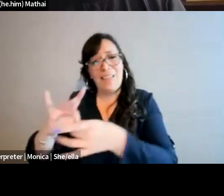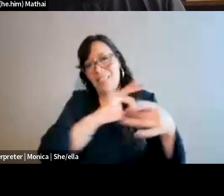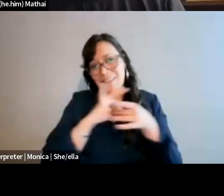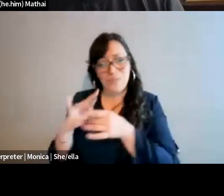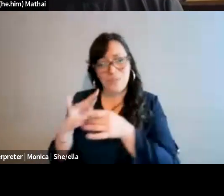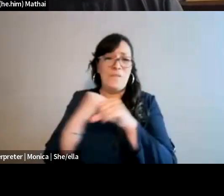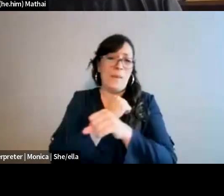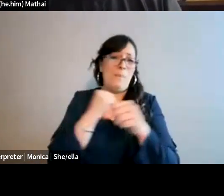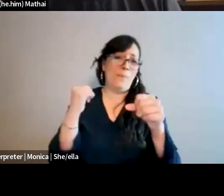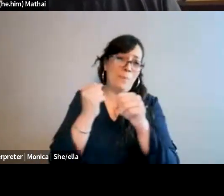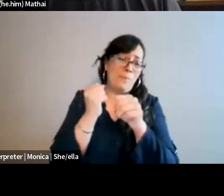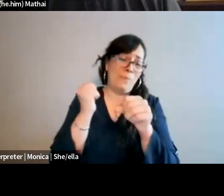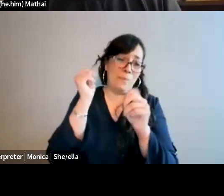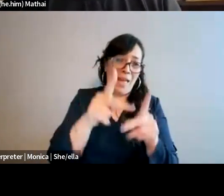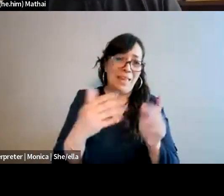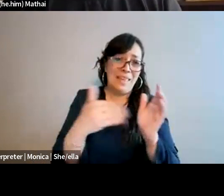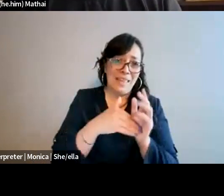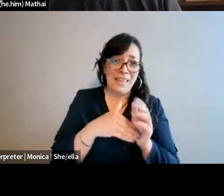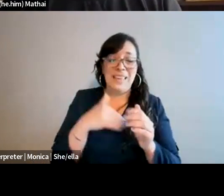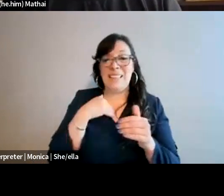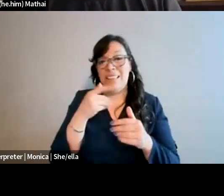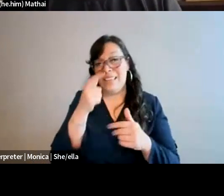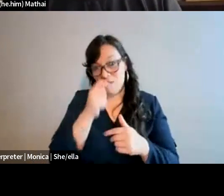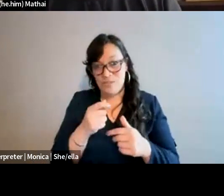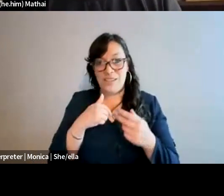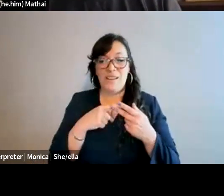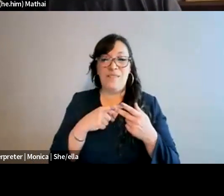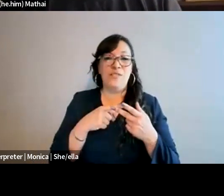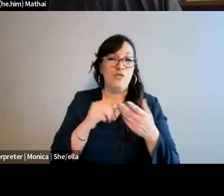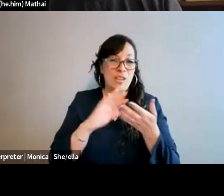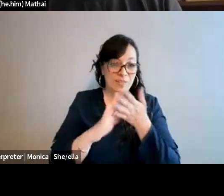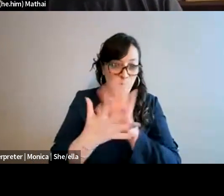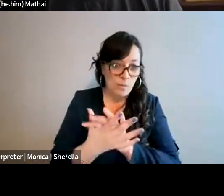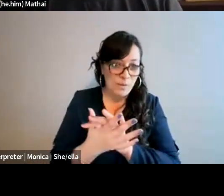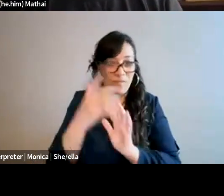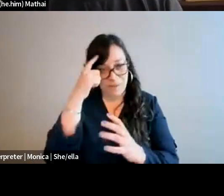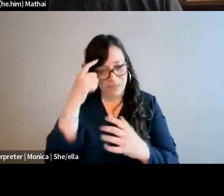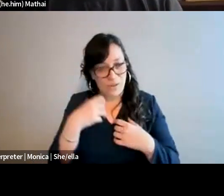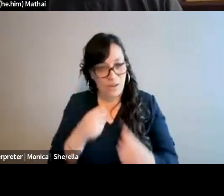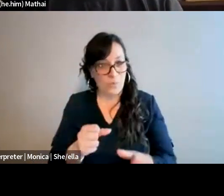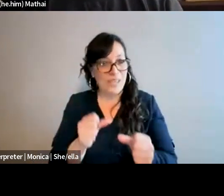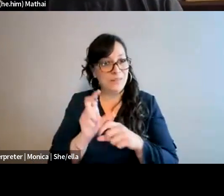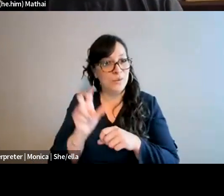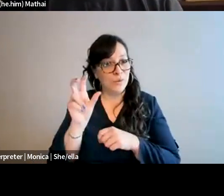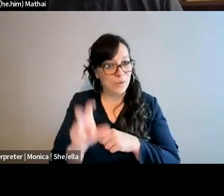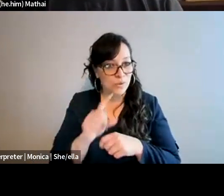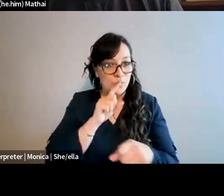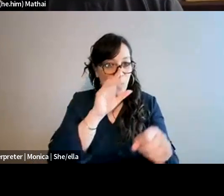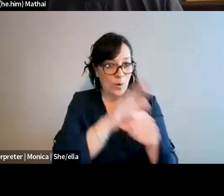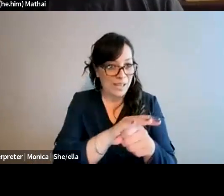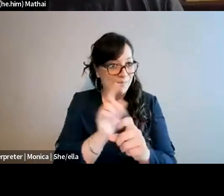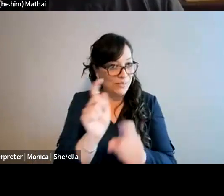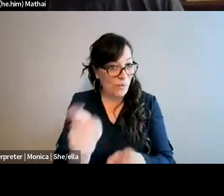these directives. So in the interest of transformative mental health, you can donate to continue this work, like the work that